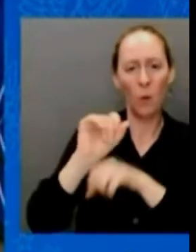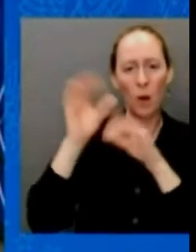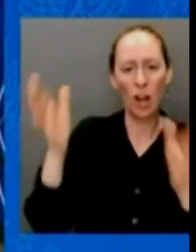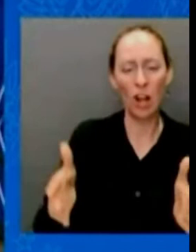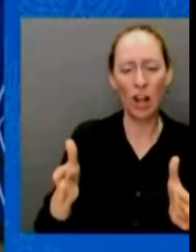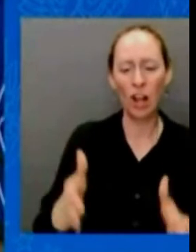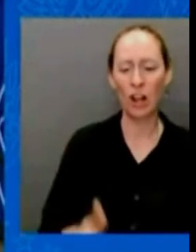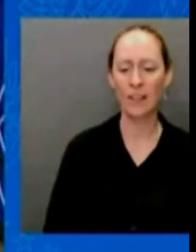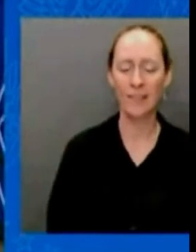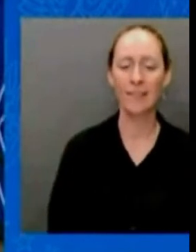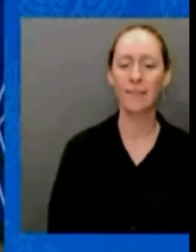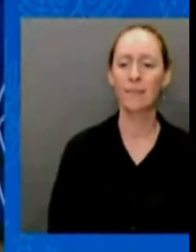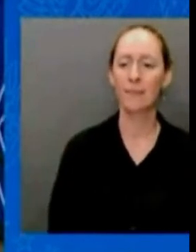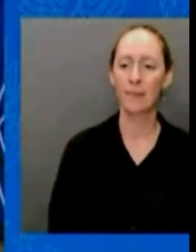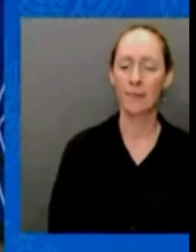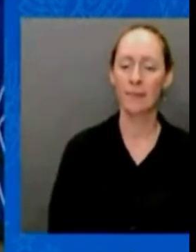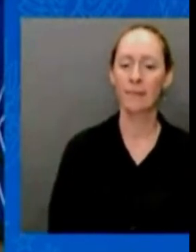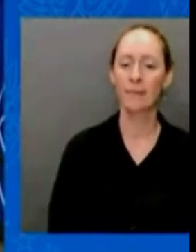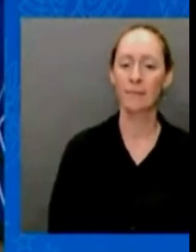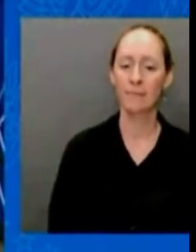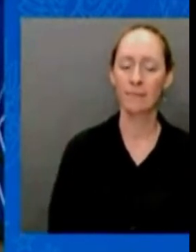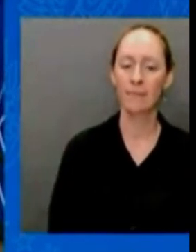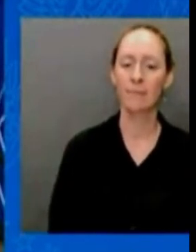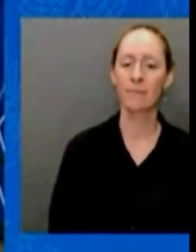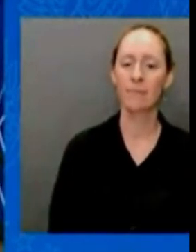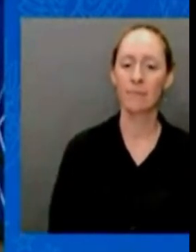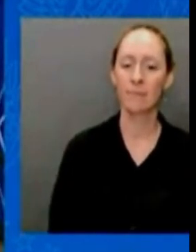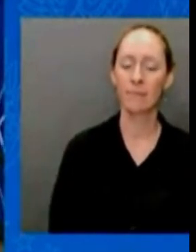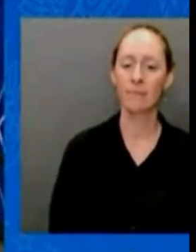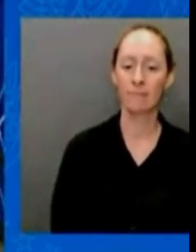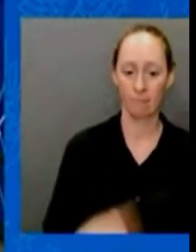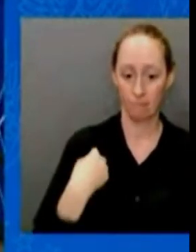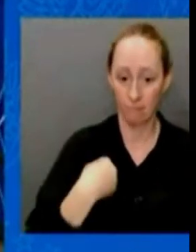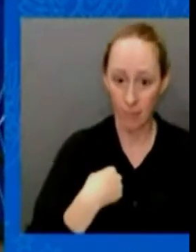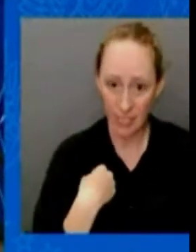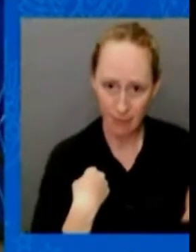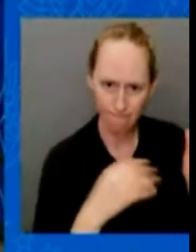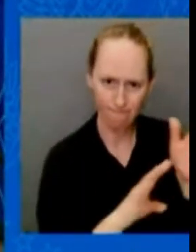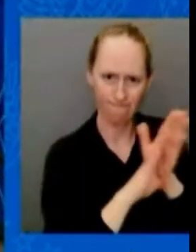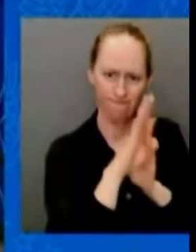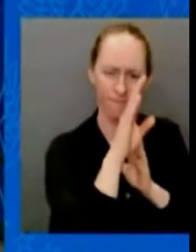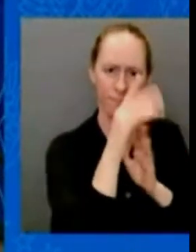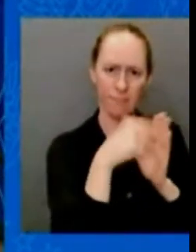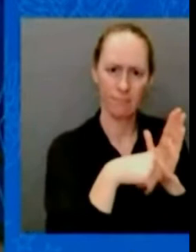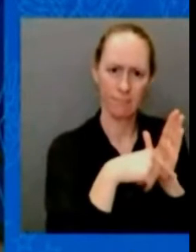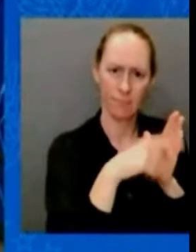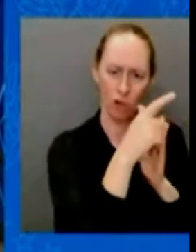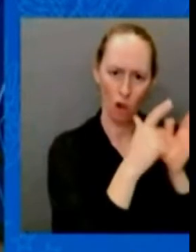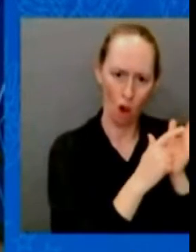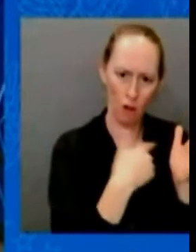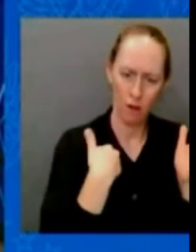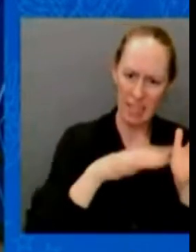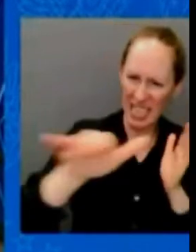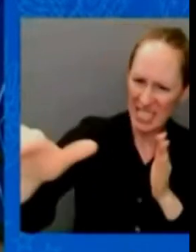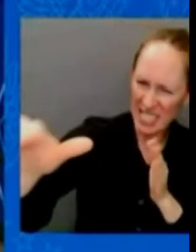the CEOs, yeah, we want to help you. Yeah, we want to bring you back. Yeah, we don't want those plants going